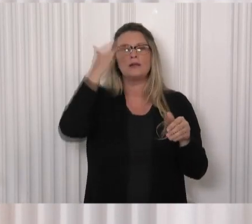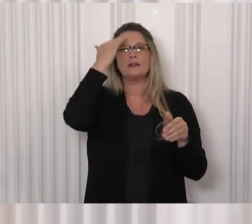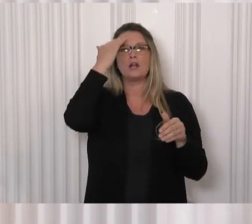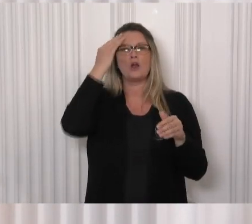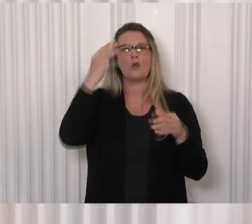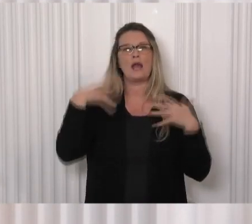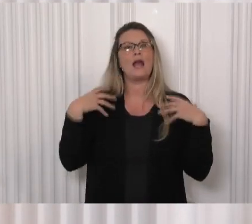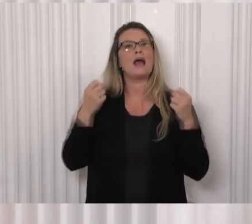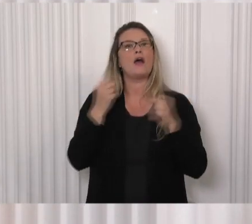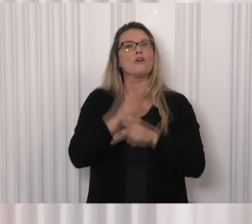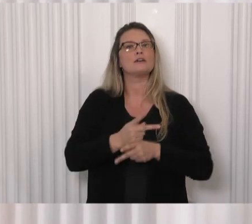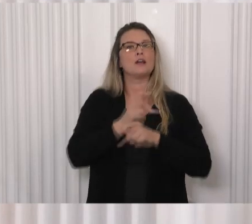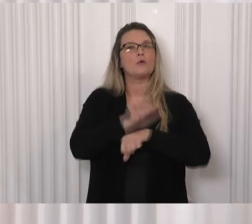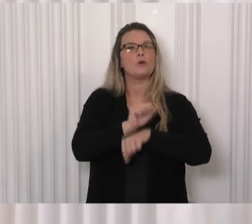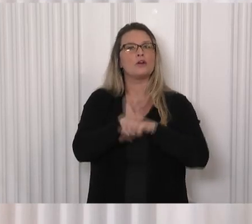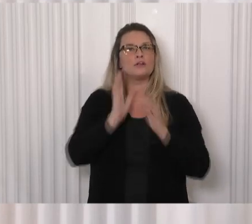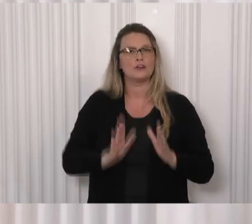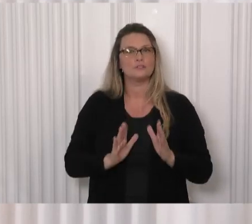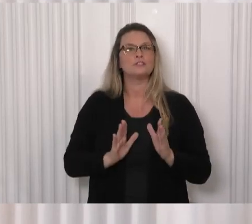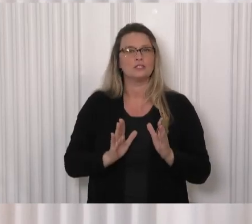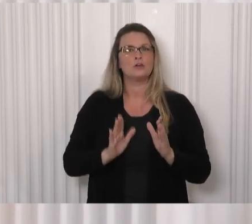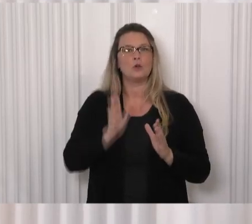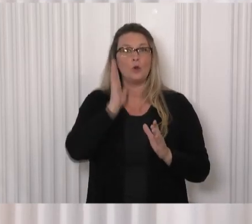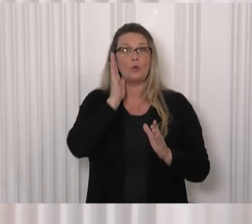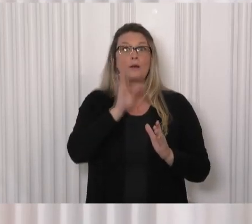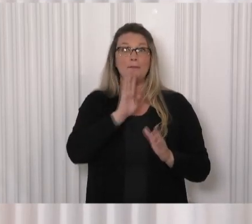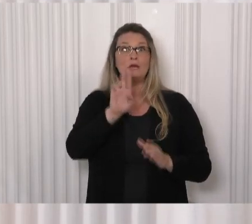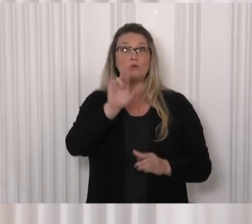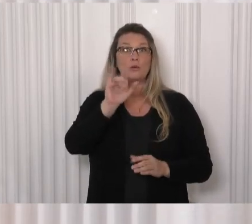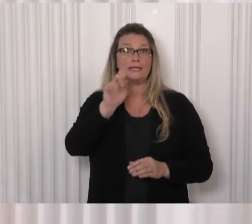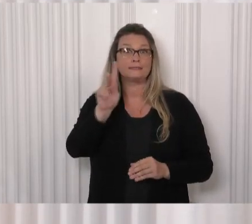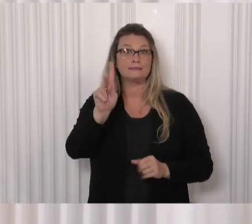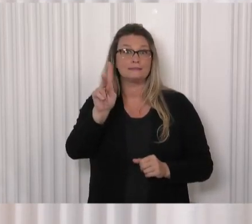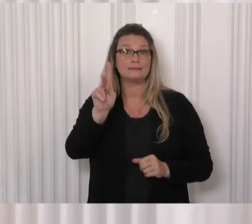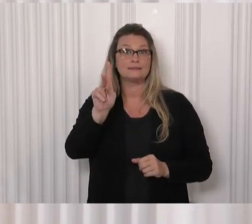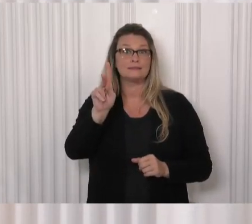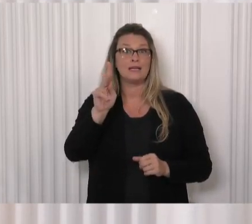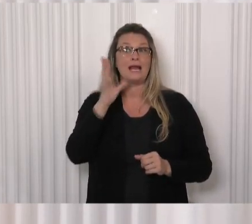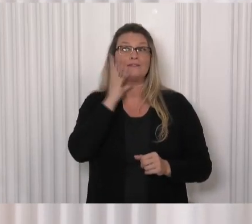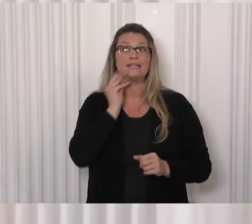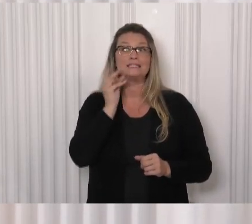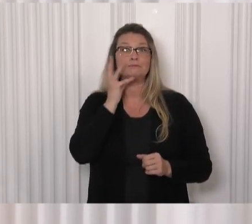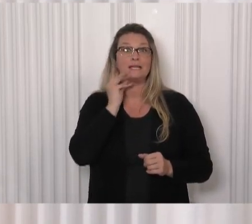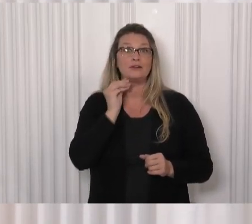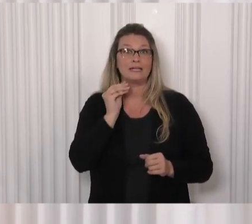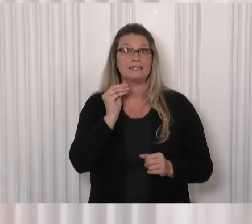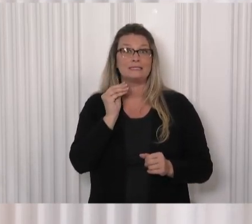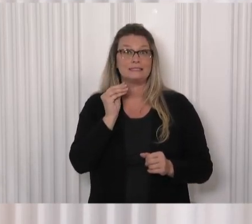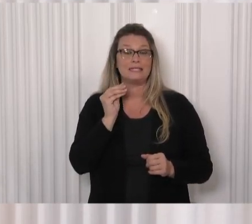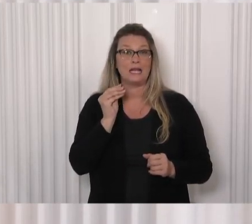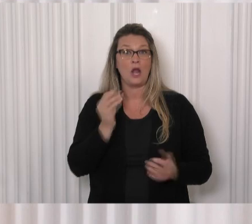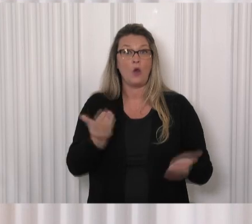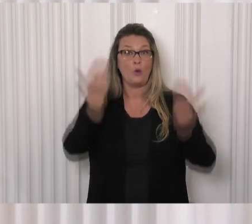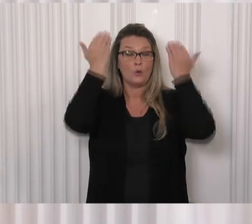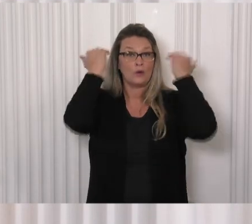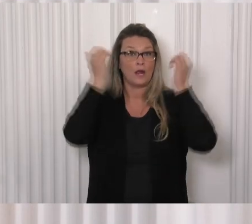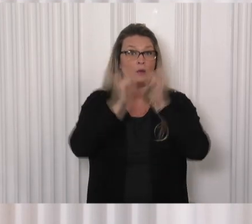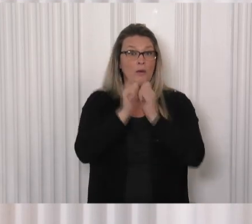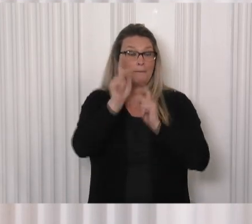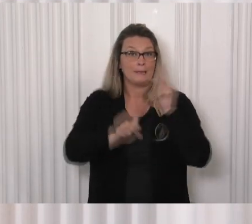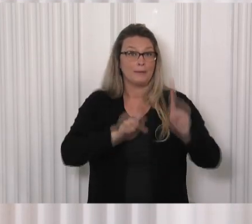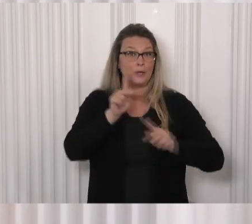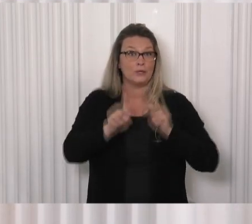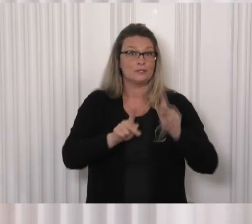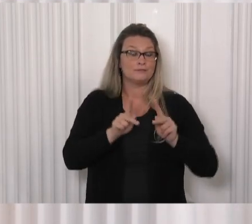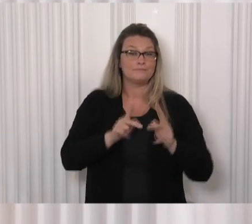healthcare workers and healthcare assets would be at risk of experiencing the tsunami wave that I'll talk about in just a second